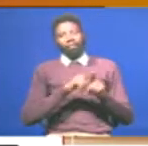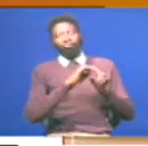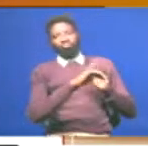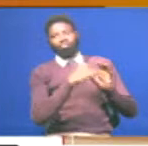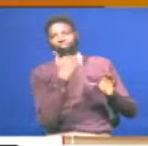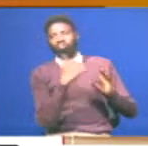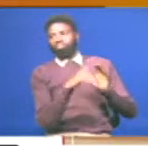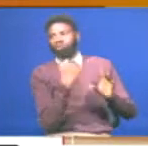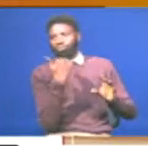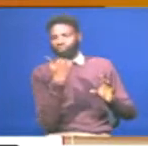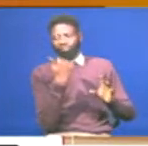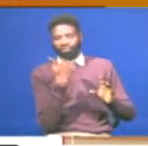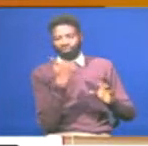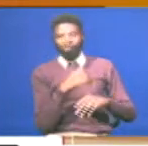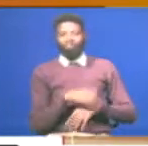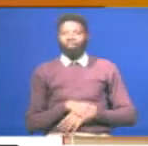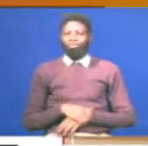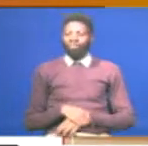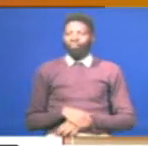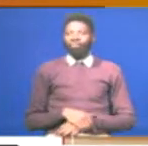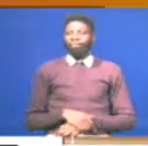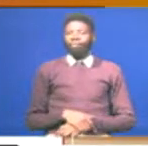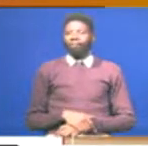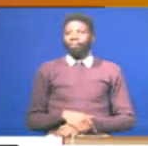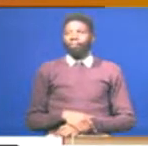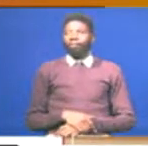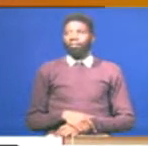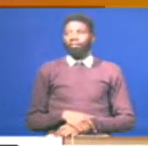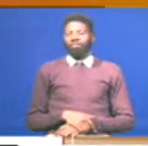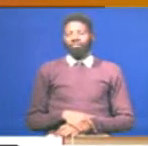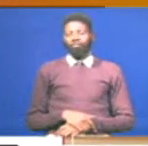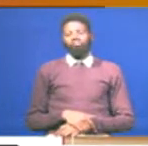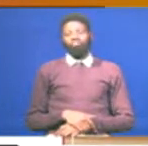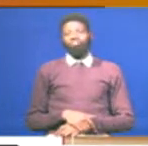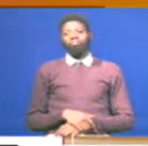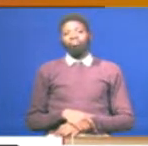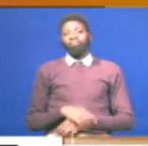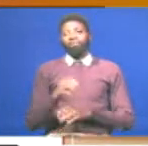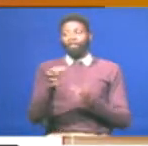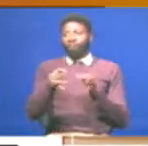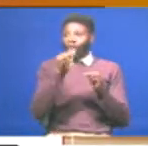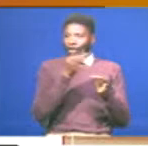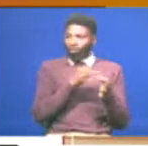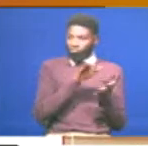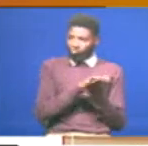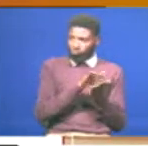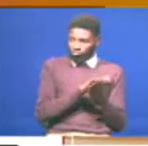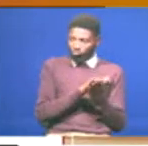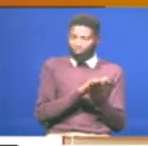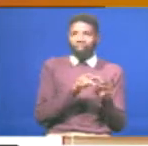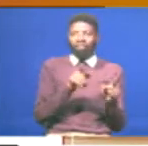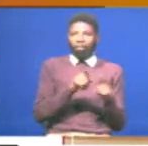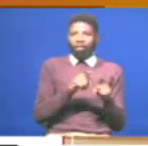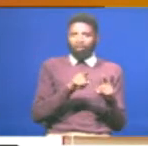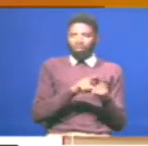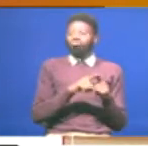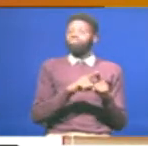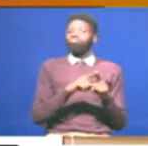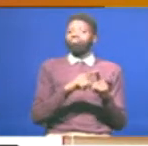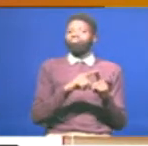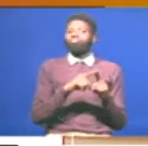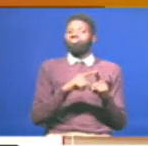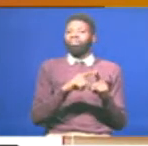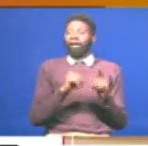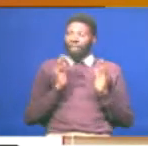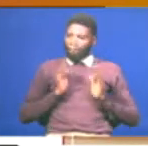They pick and drop. store and forward was the system. And then from once a week, we moved on to